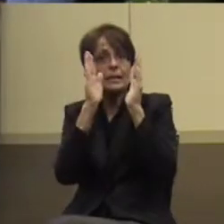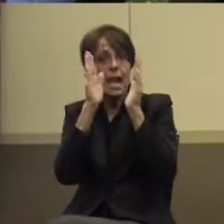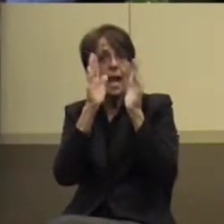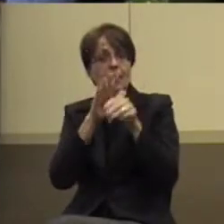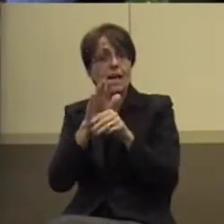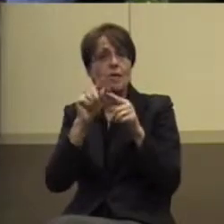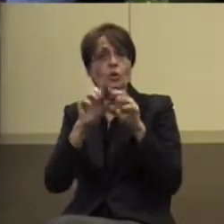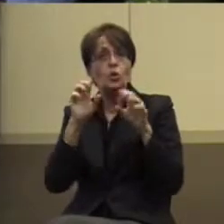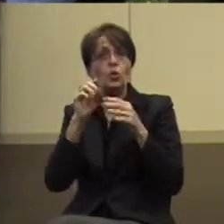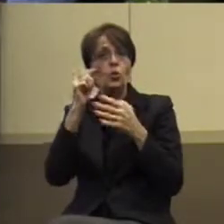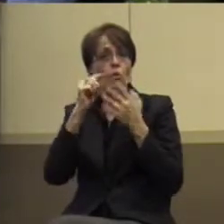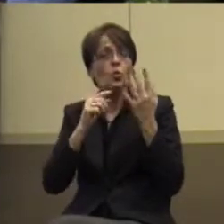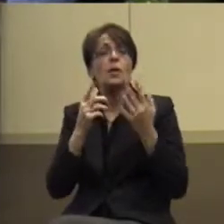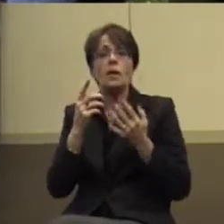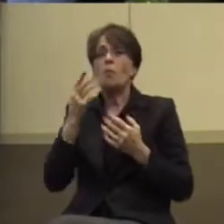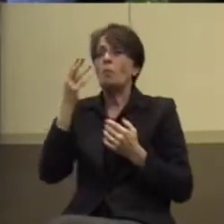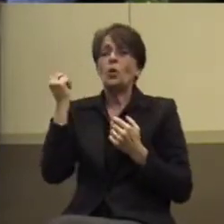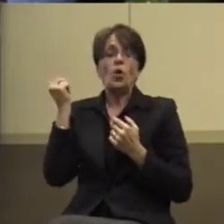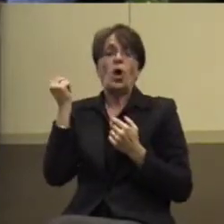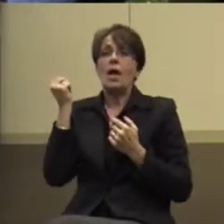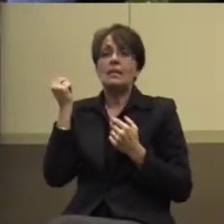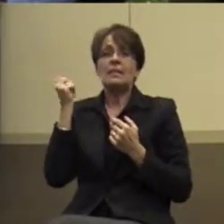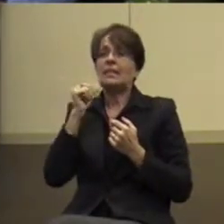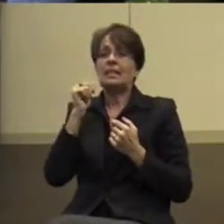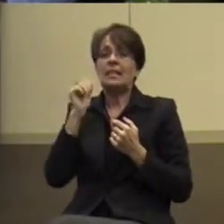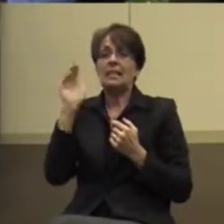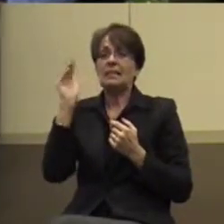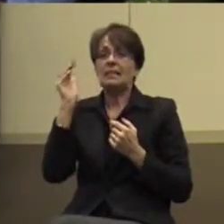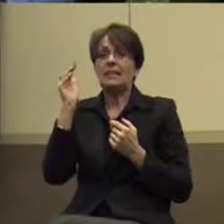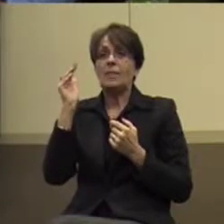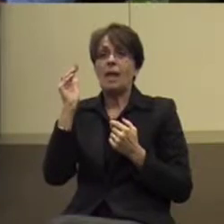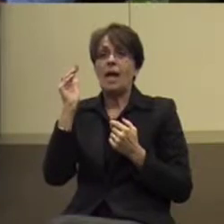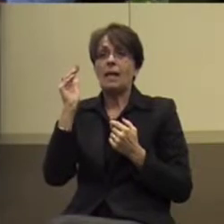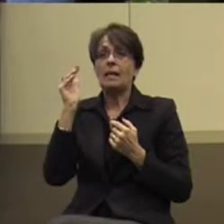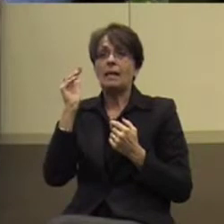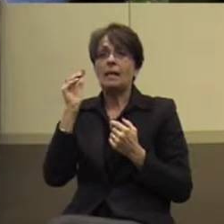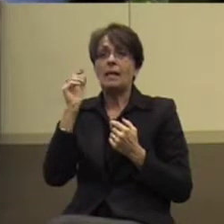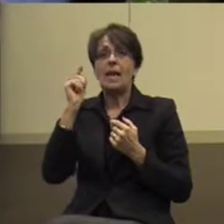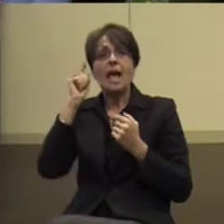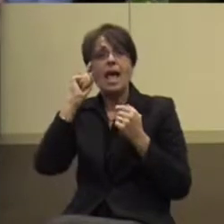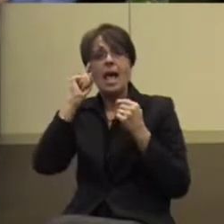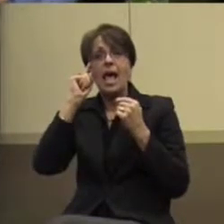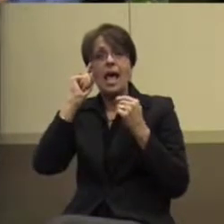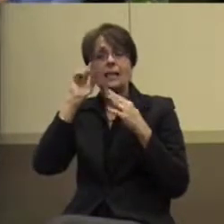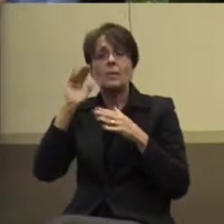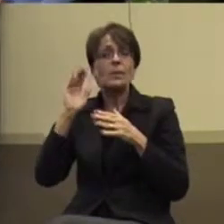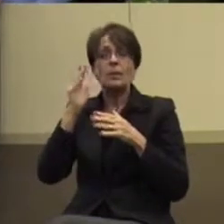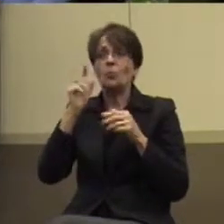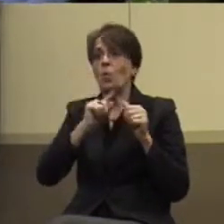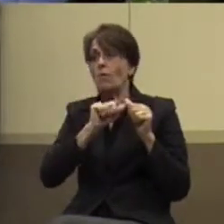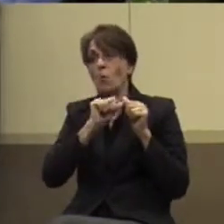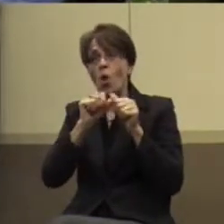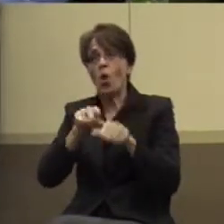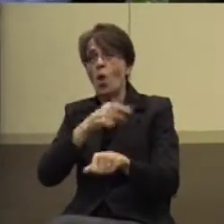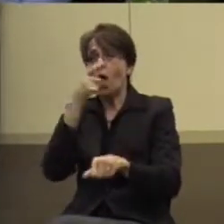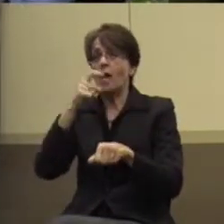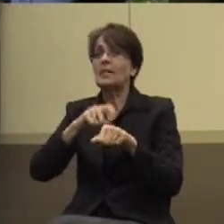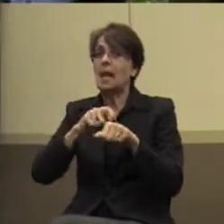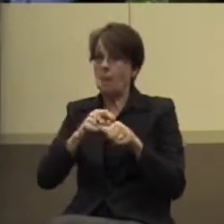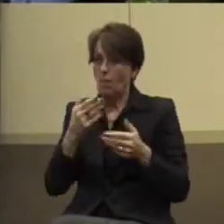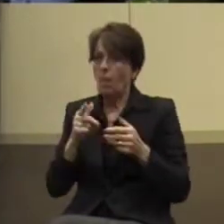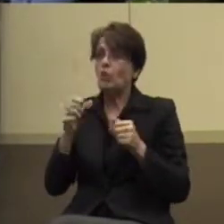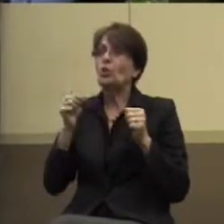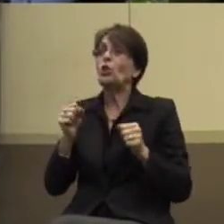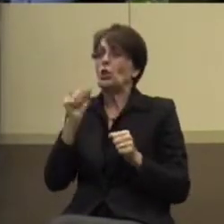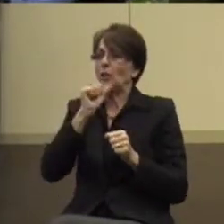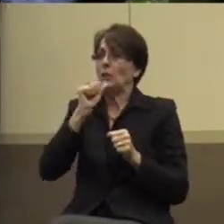task enough to do those 4-7, you know, because it didn't look like the expectations was crazy long time period that maybe she would